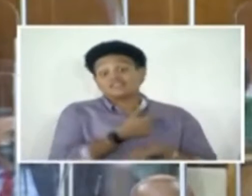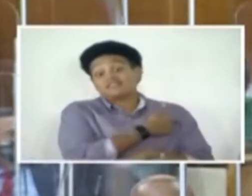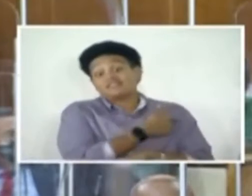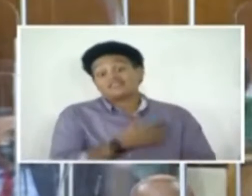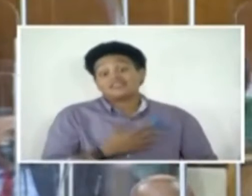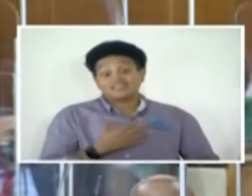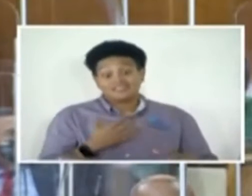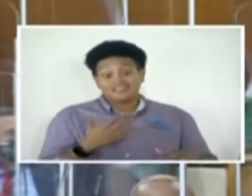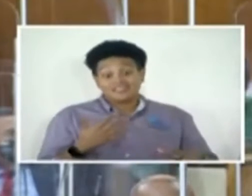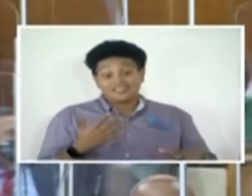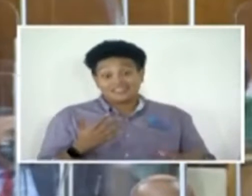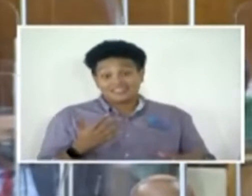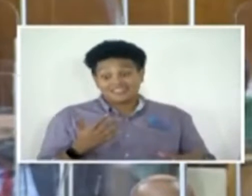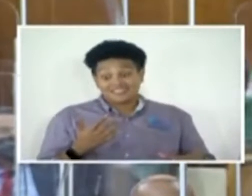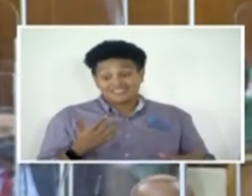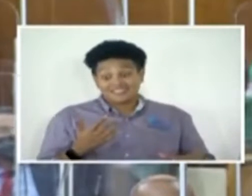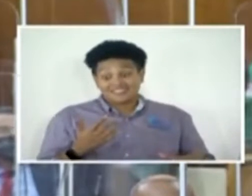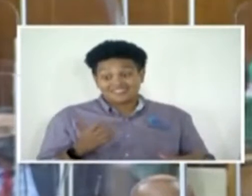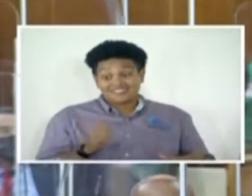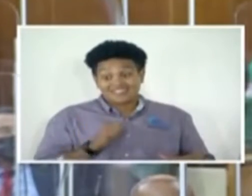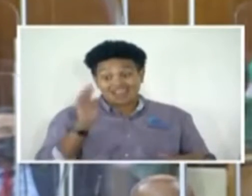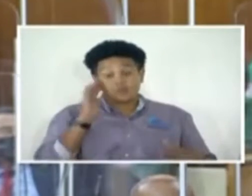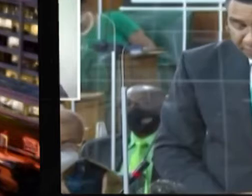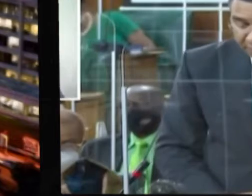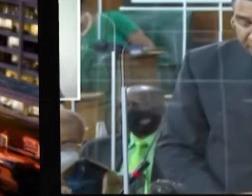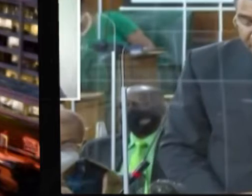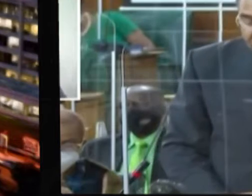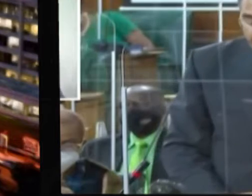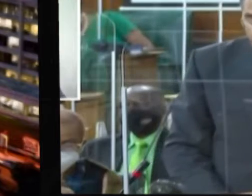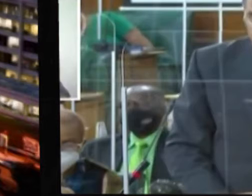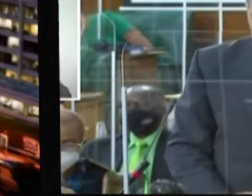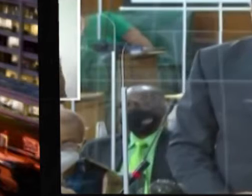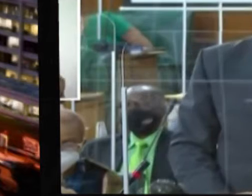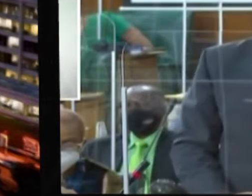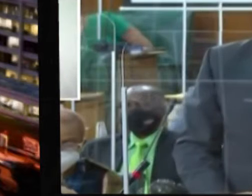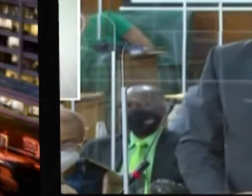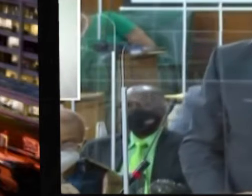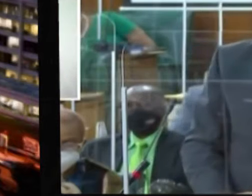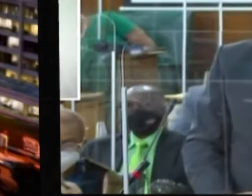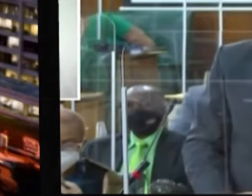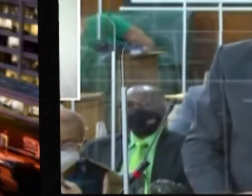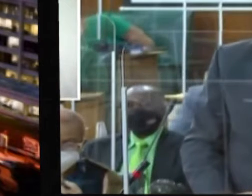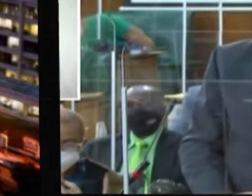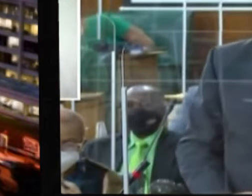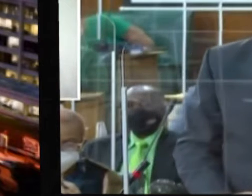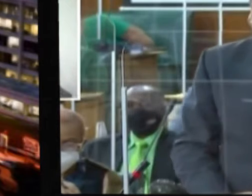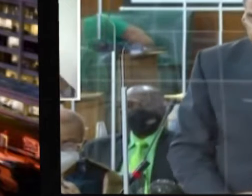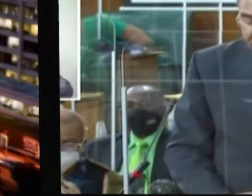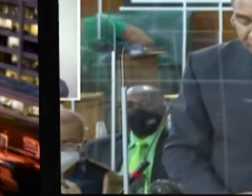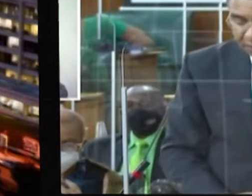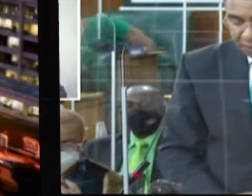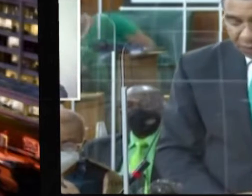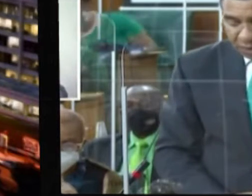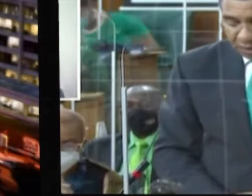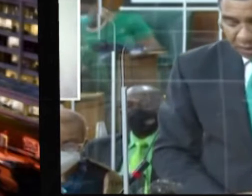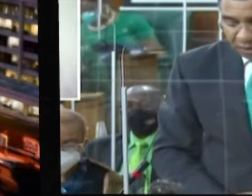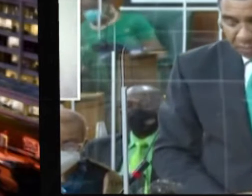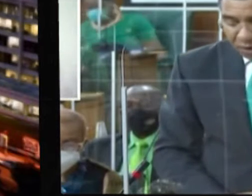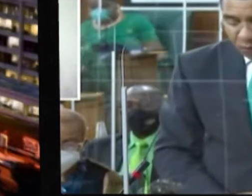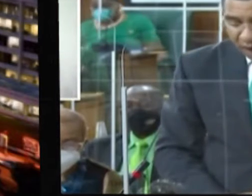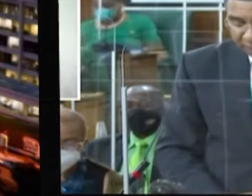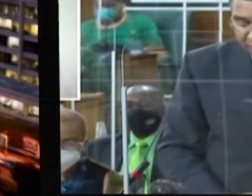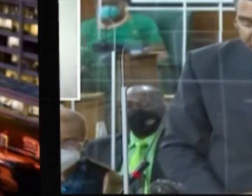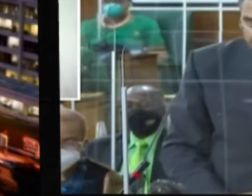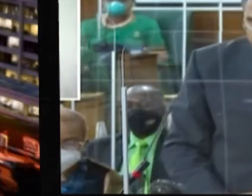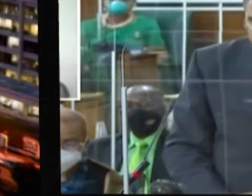presentation, I will wait my turn. Still making mellow TV news, Prime Minister Holness says the